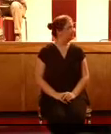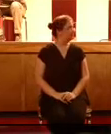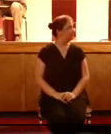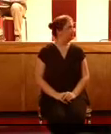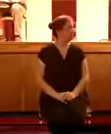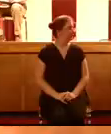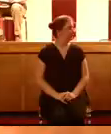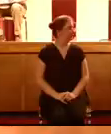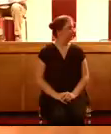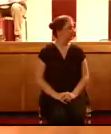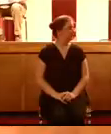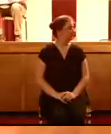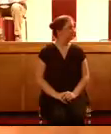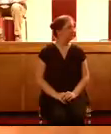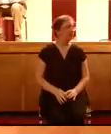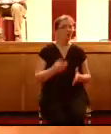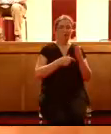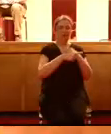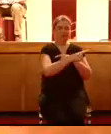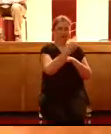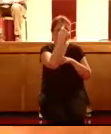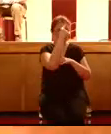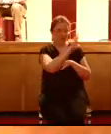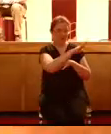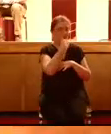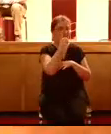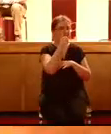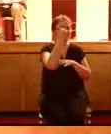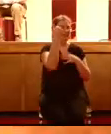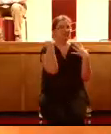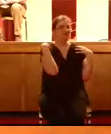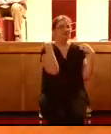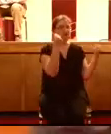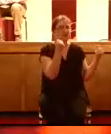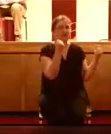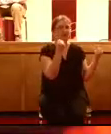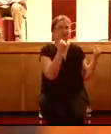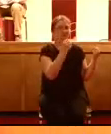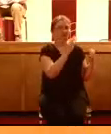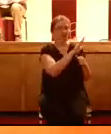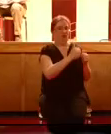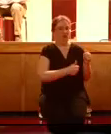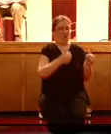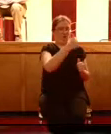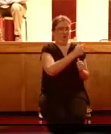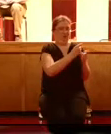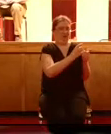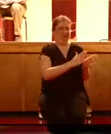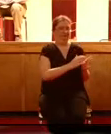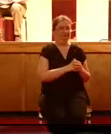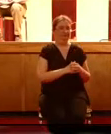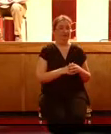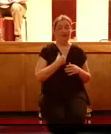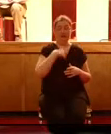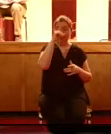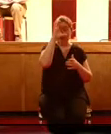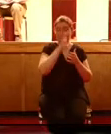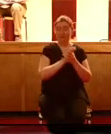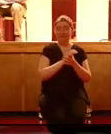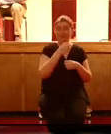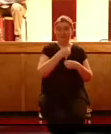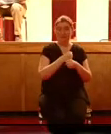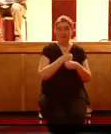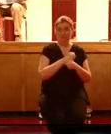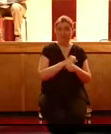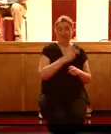What do you consider your greatest strengths as superintendent? I believe making the hard decisions and sticking to